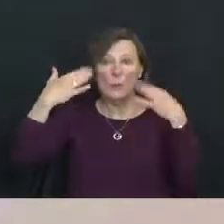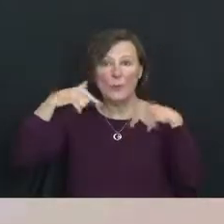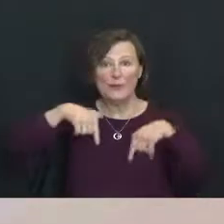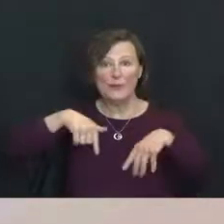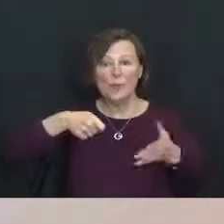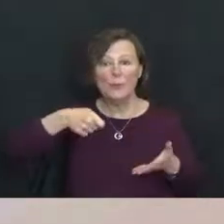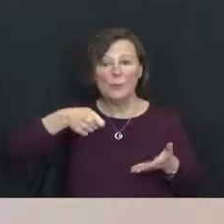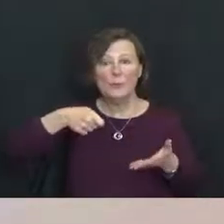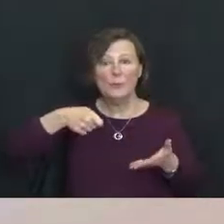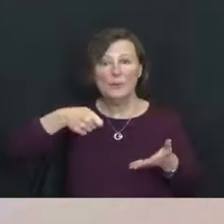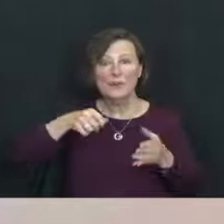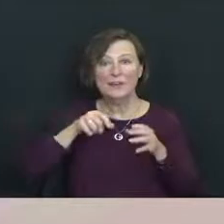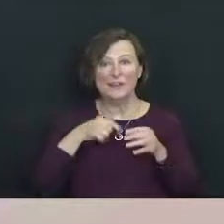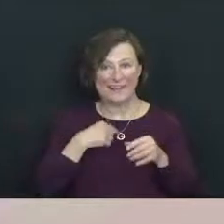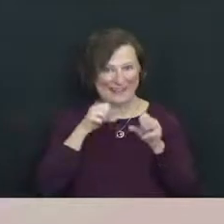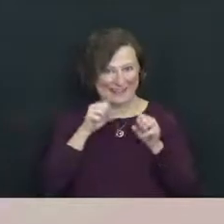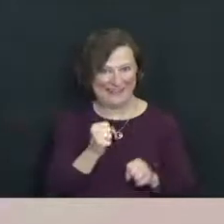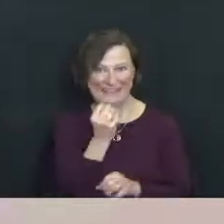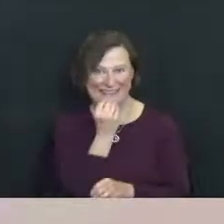can eat it.